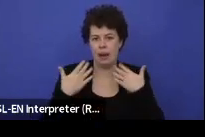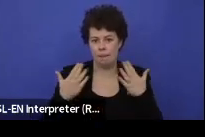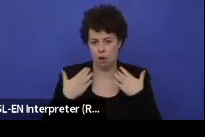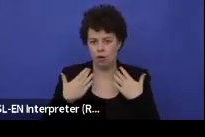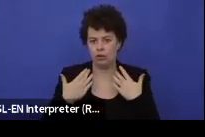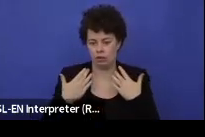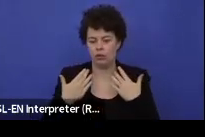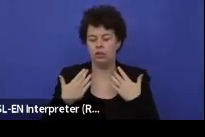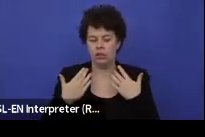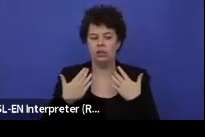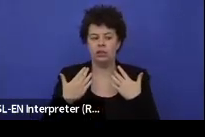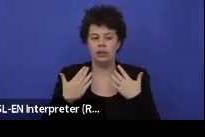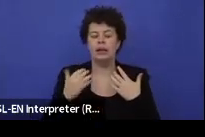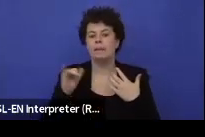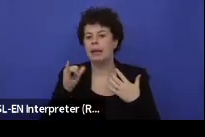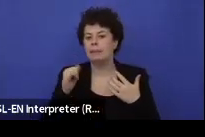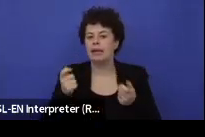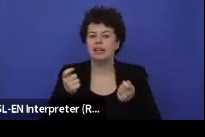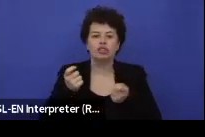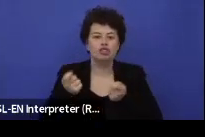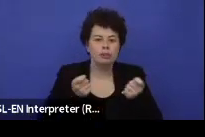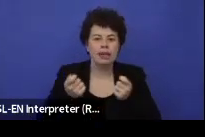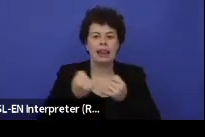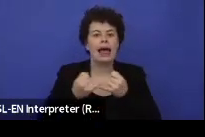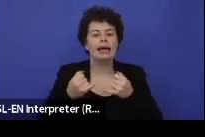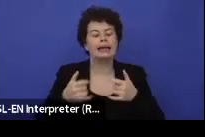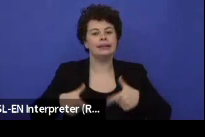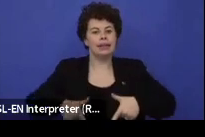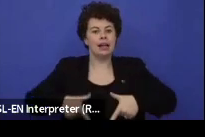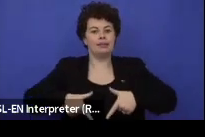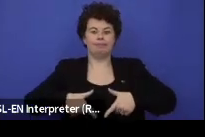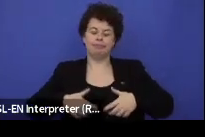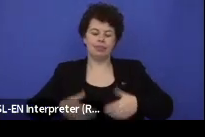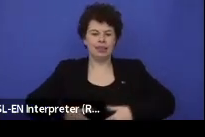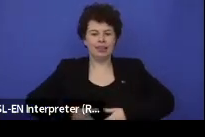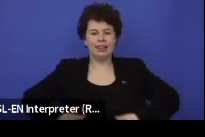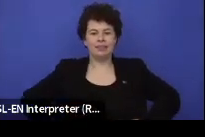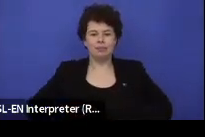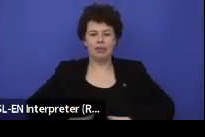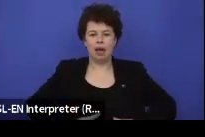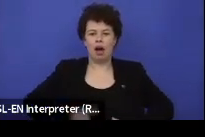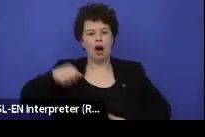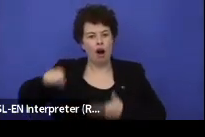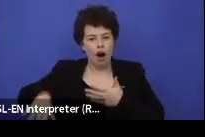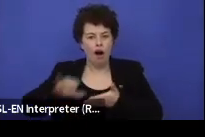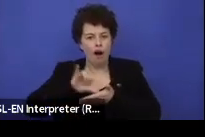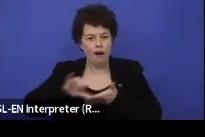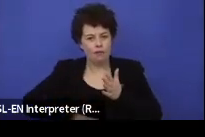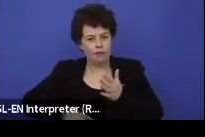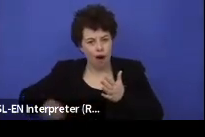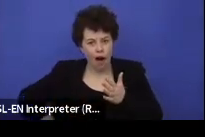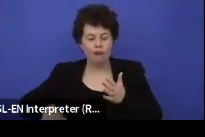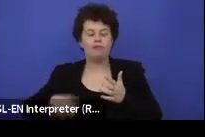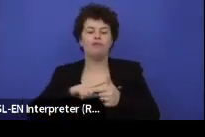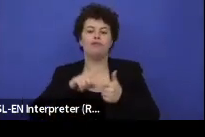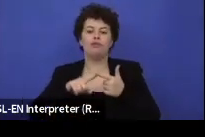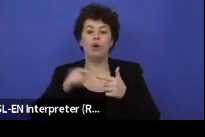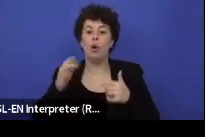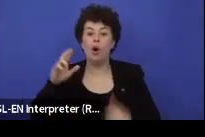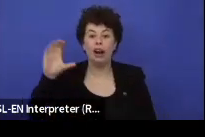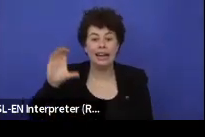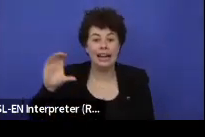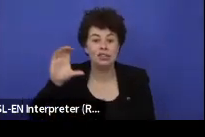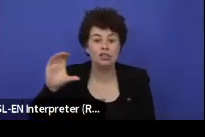to, treatments like hysterectomy. Also, some cancer treatments can put someone into